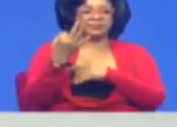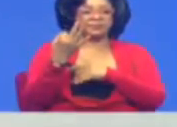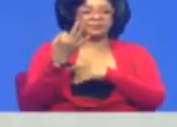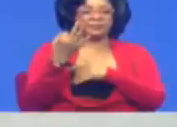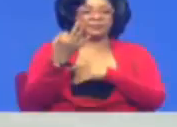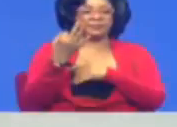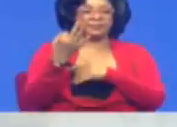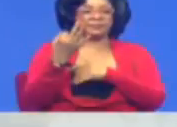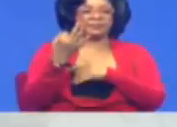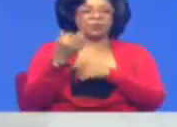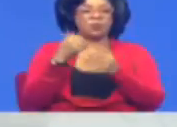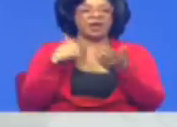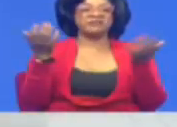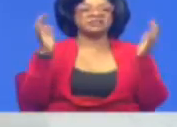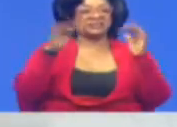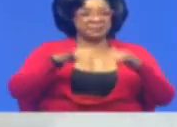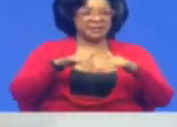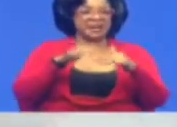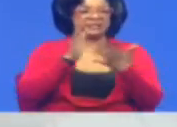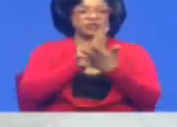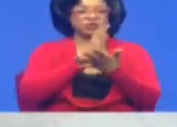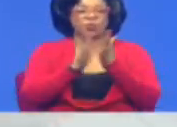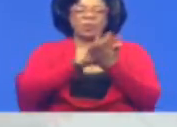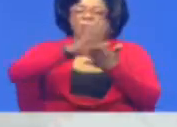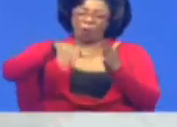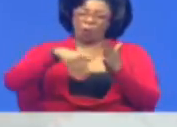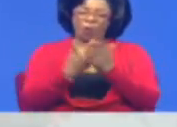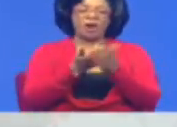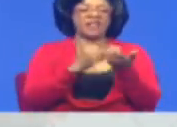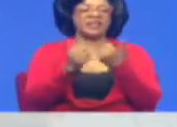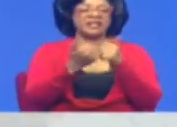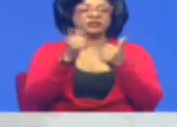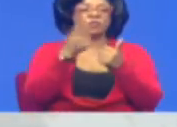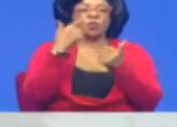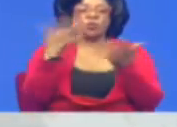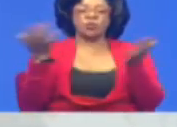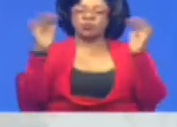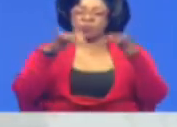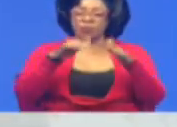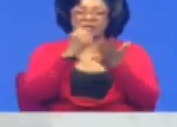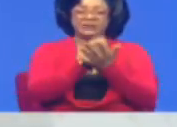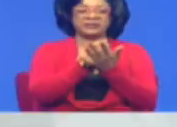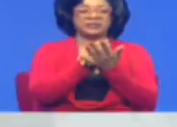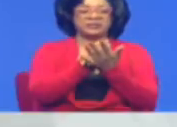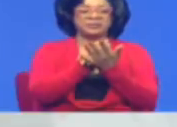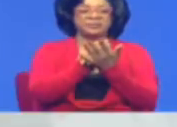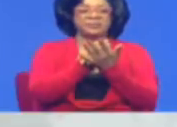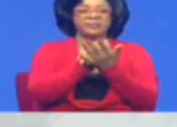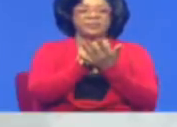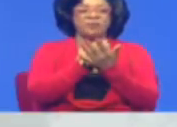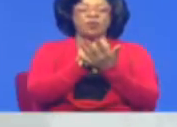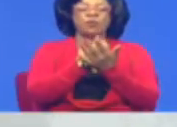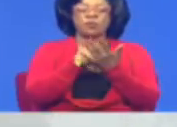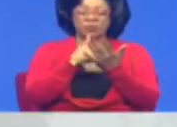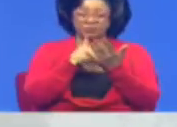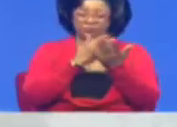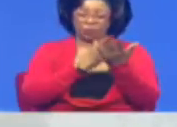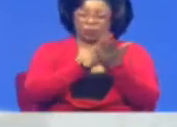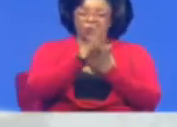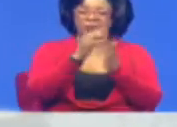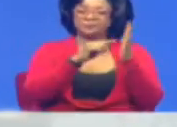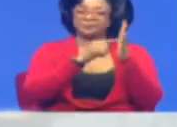we have had seminars with all those athletes who have been put in the registered testing pool. And we have taken them through the requirements